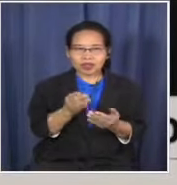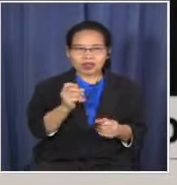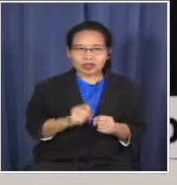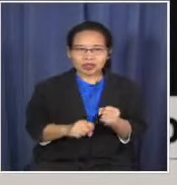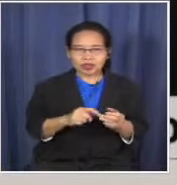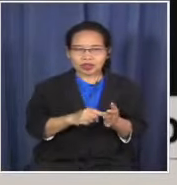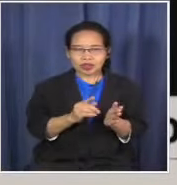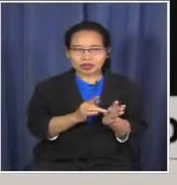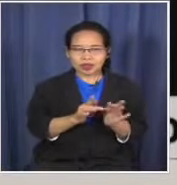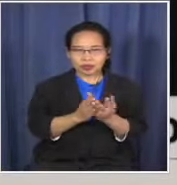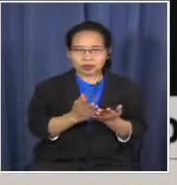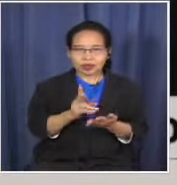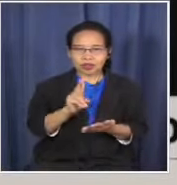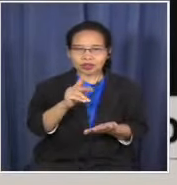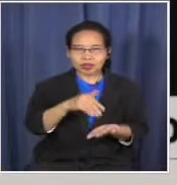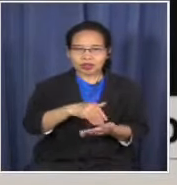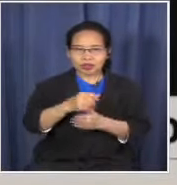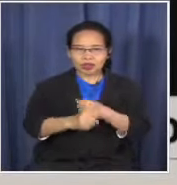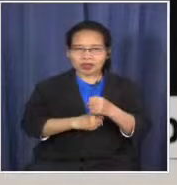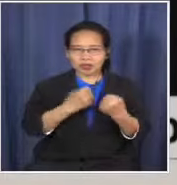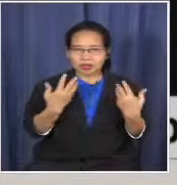that every page was